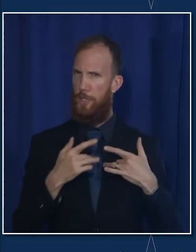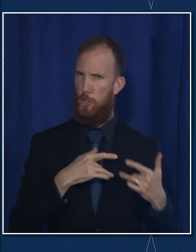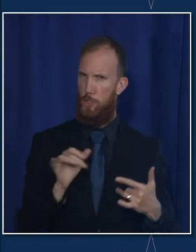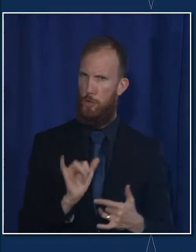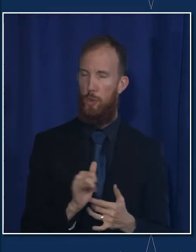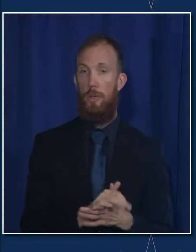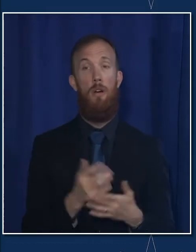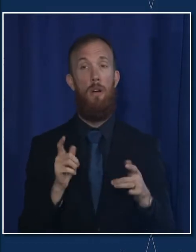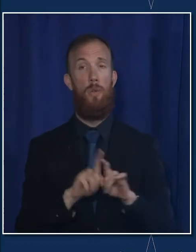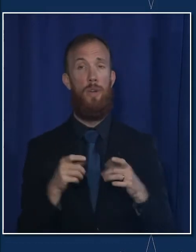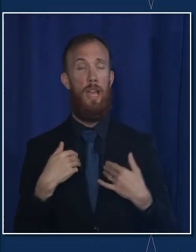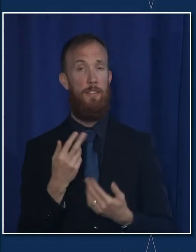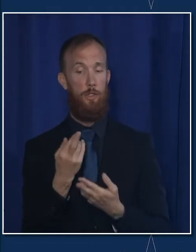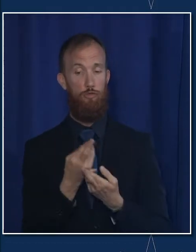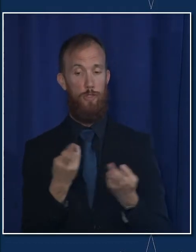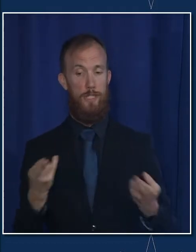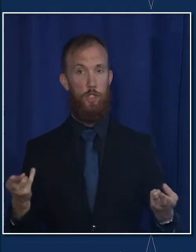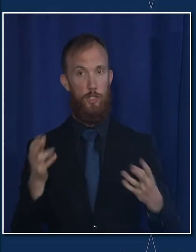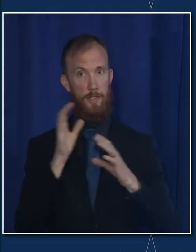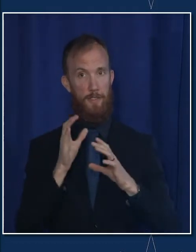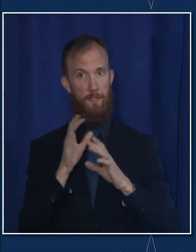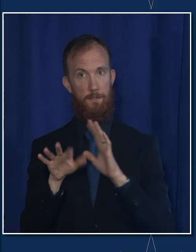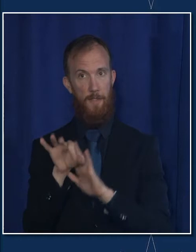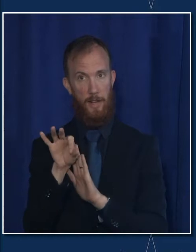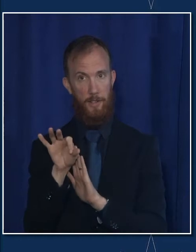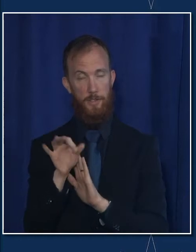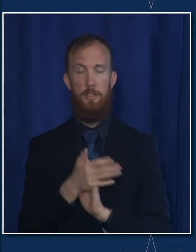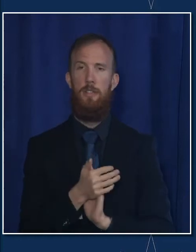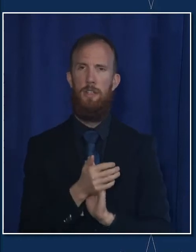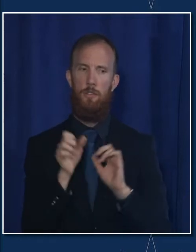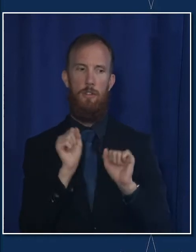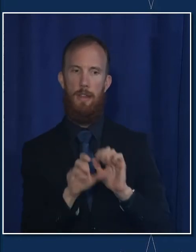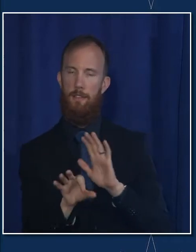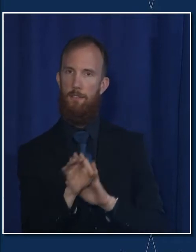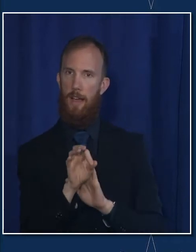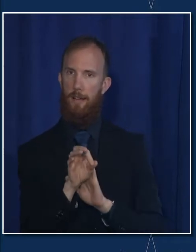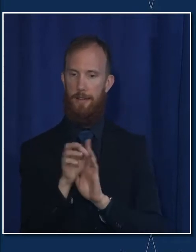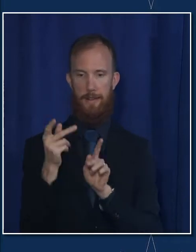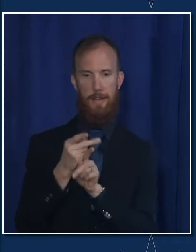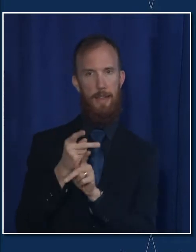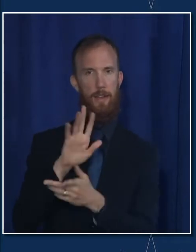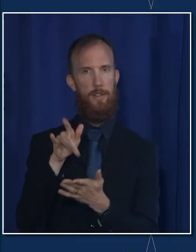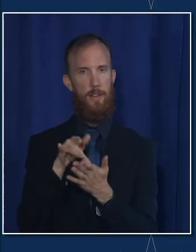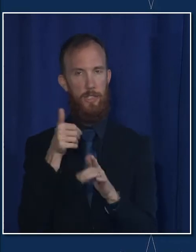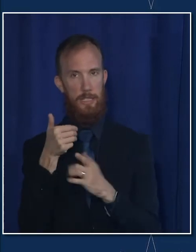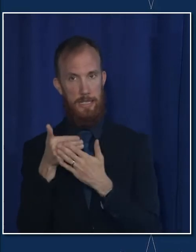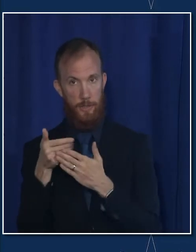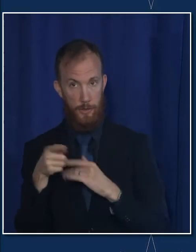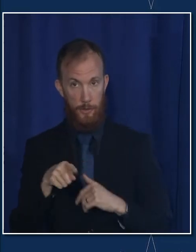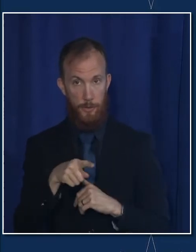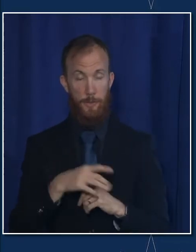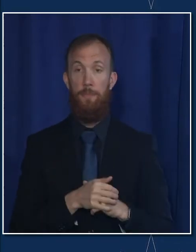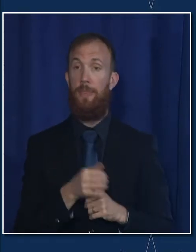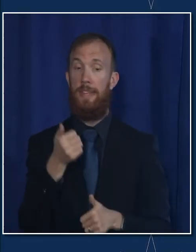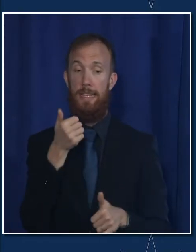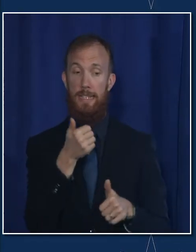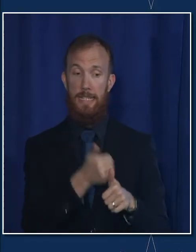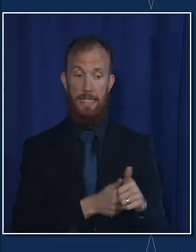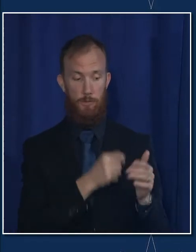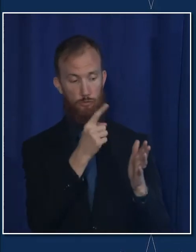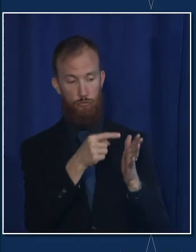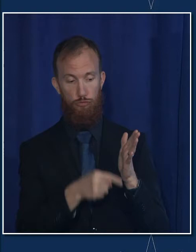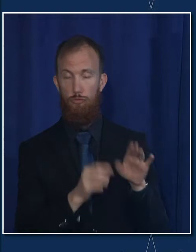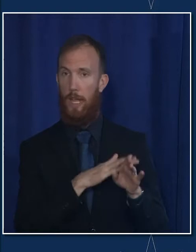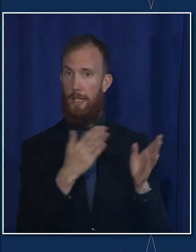finder on here where you're able to find a care center near you. Every one of the care centers on here has public